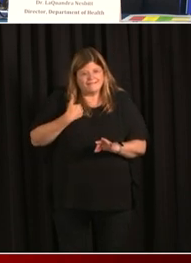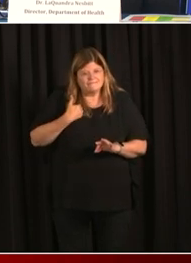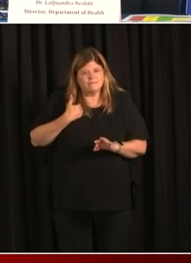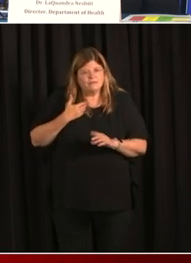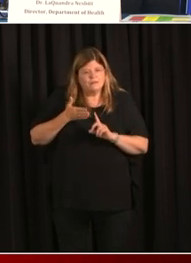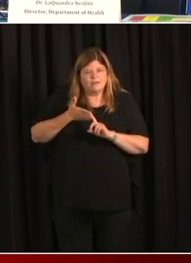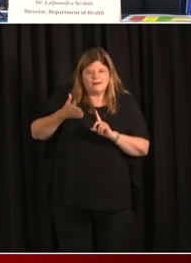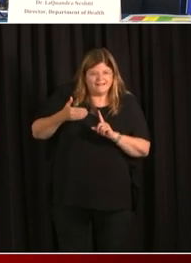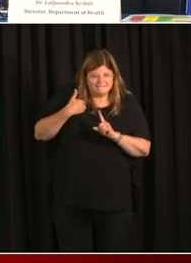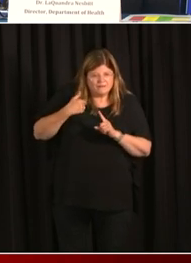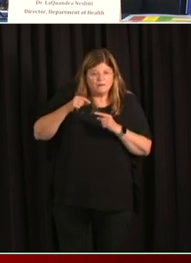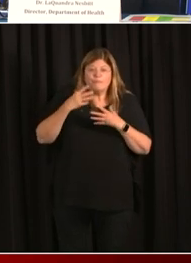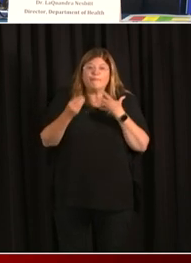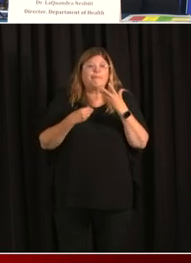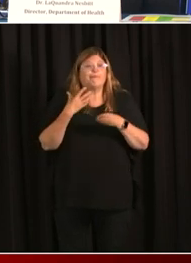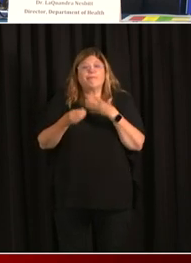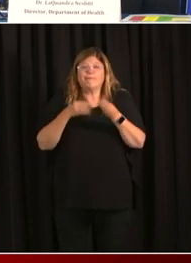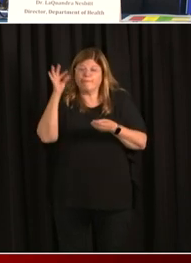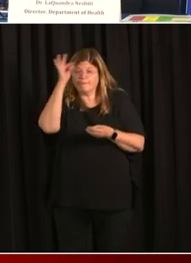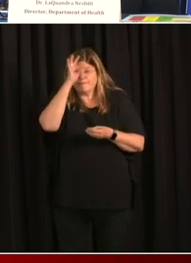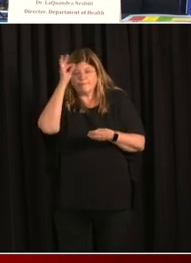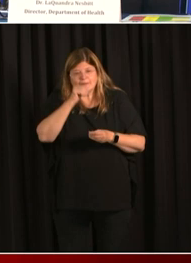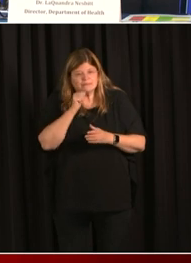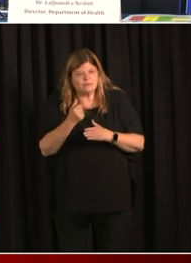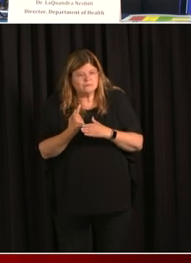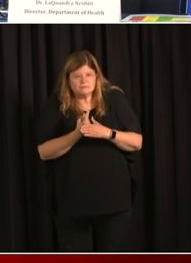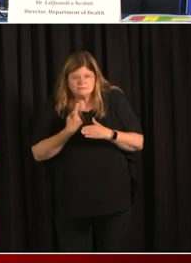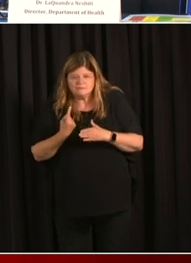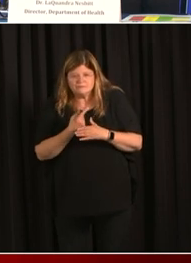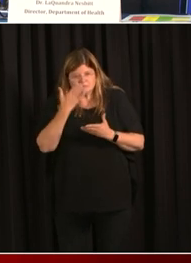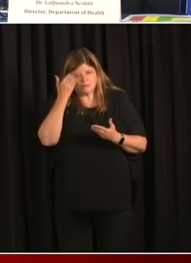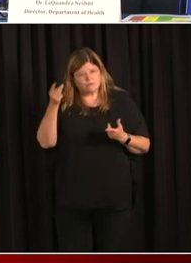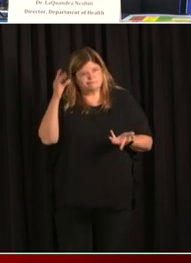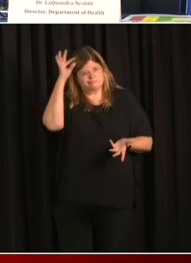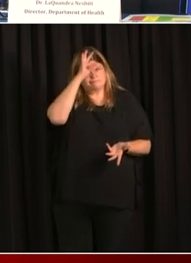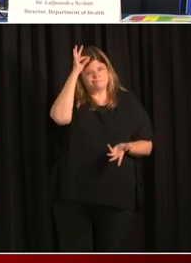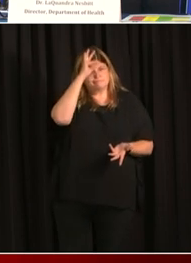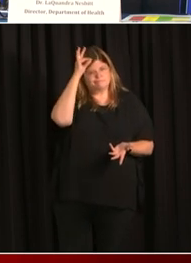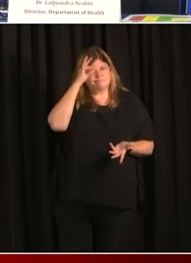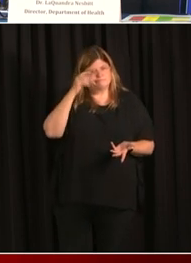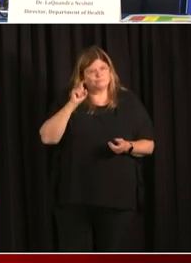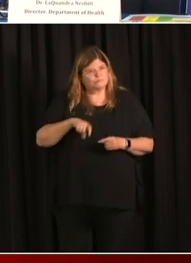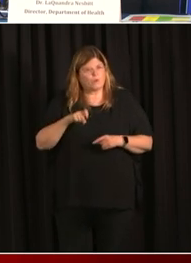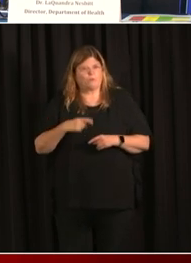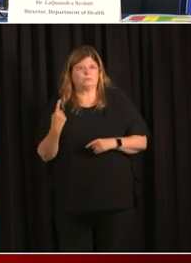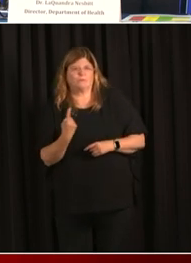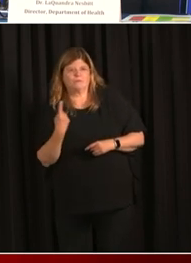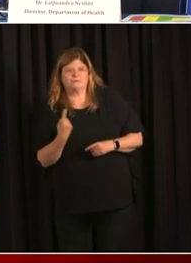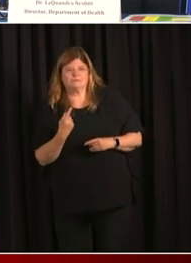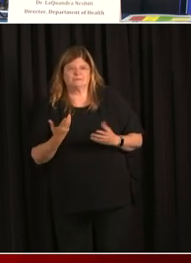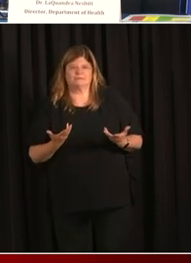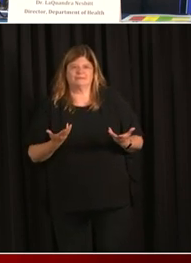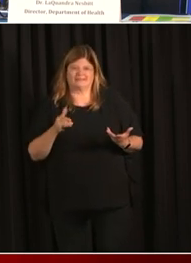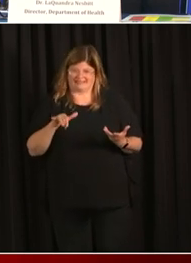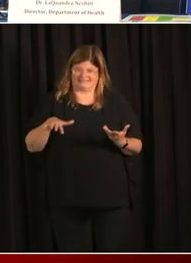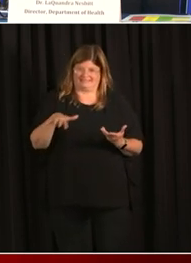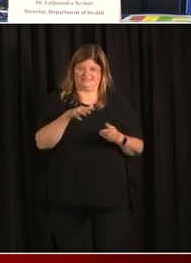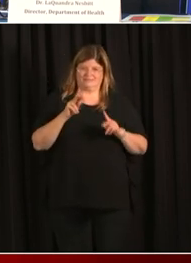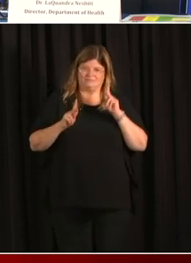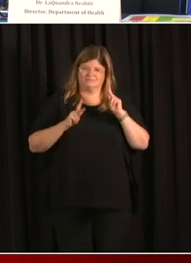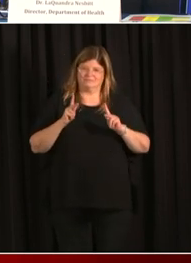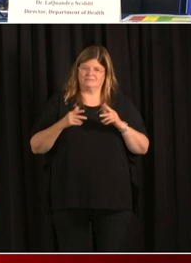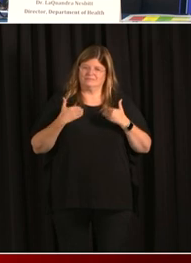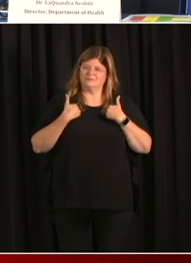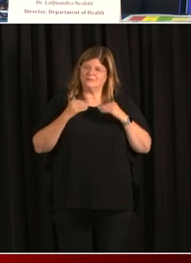still out in community, not quarantining because they don't know that they need to be quarantining, who could be